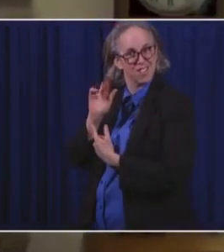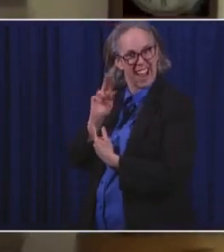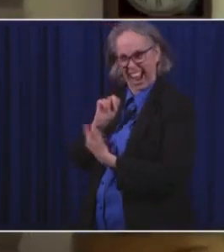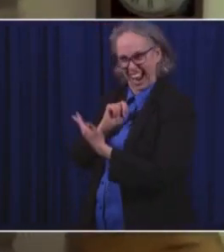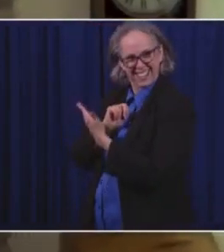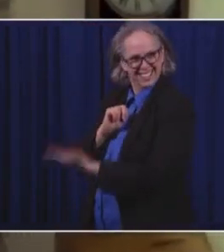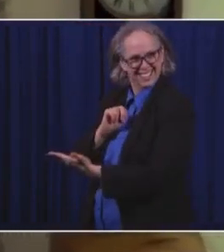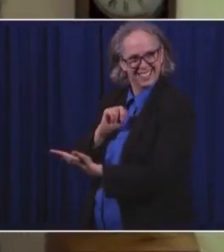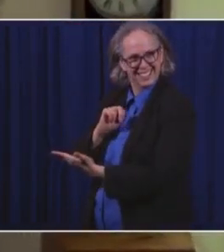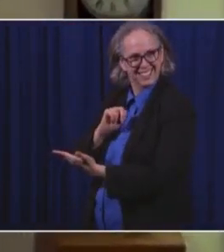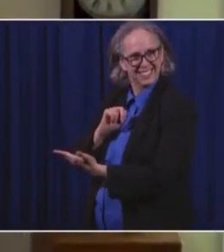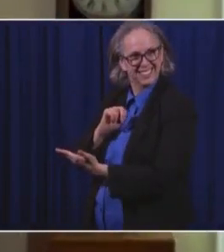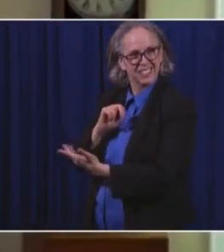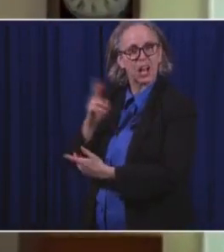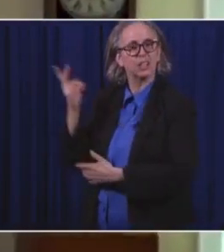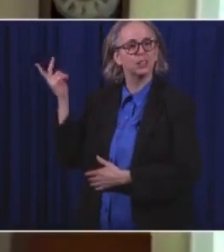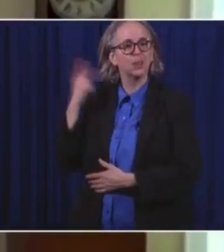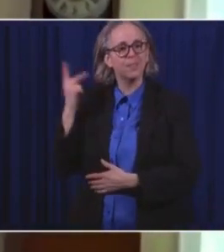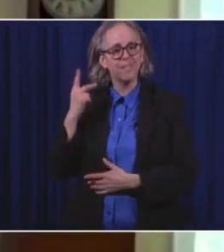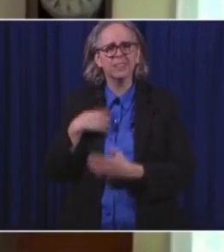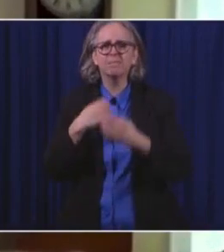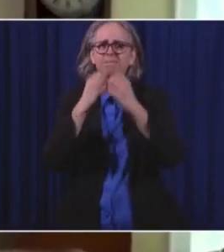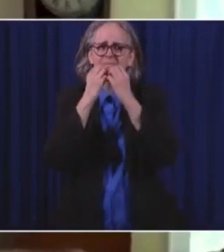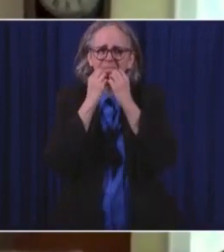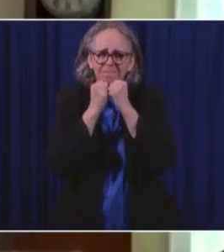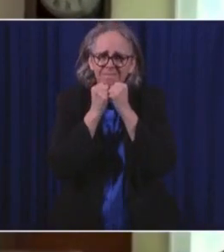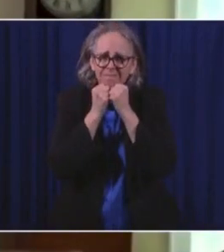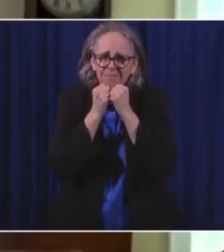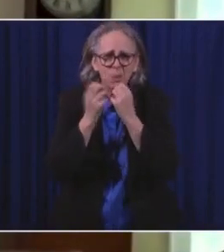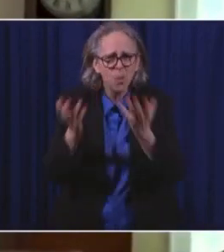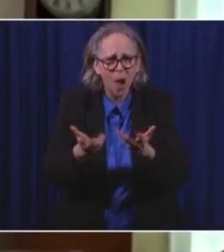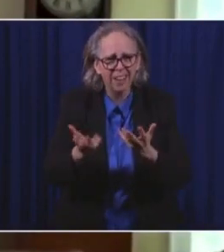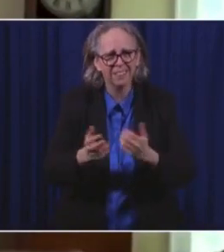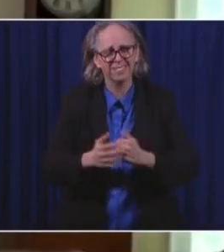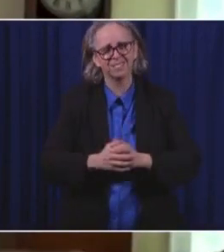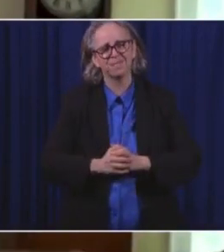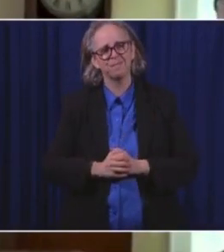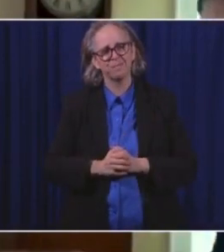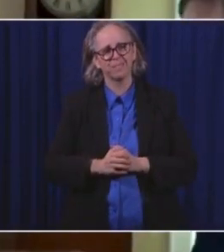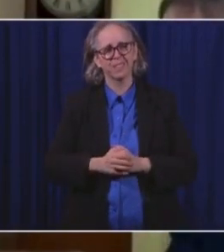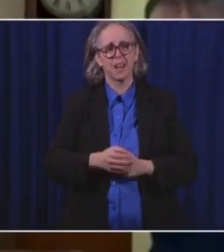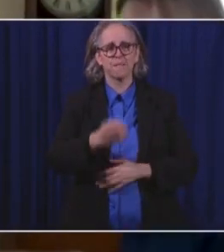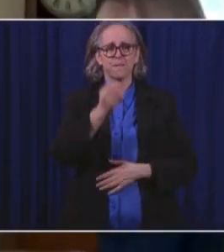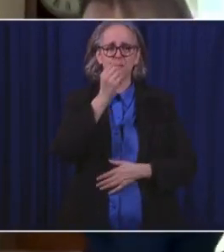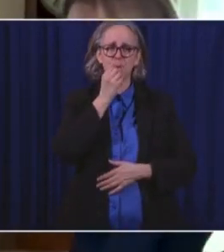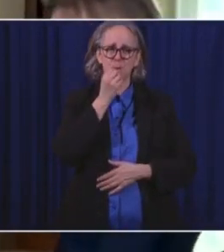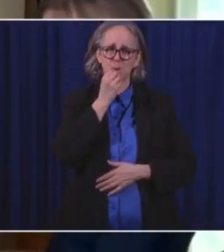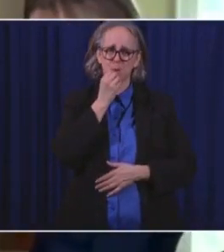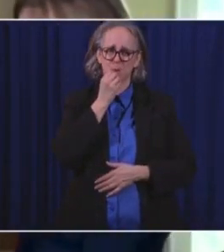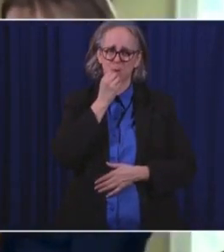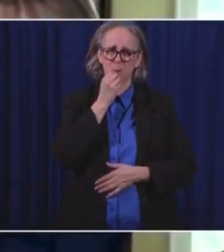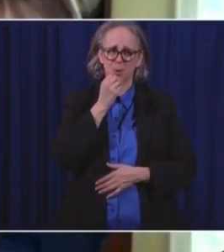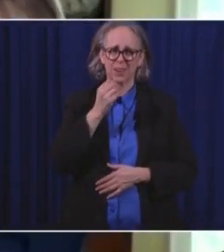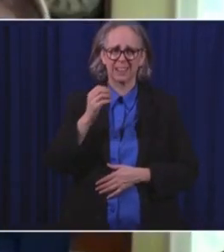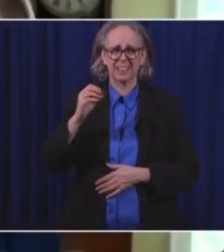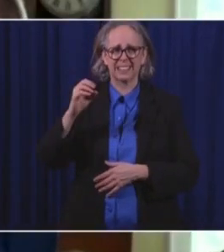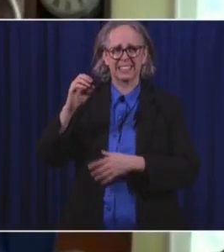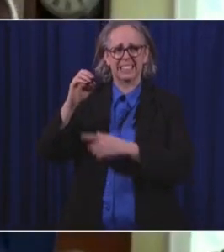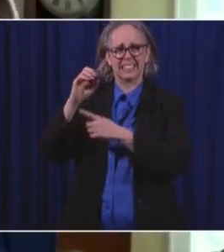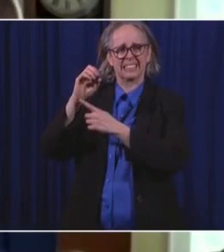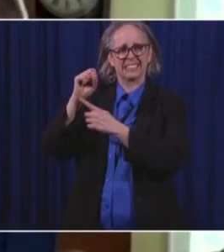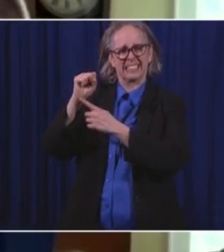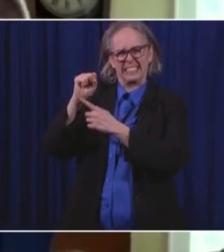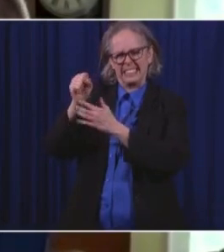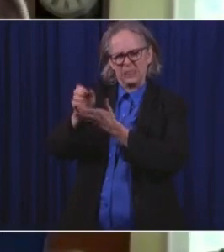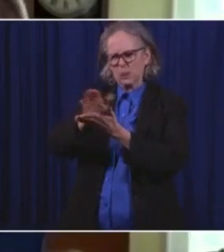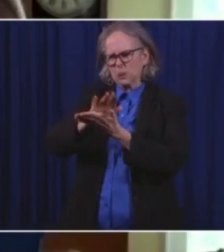both care about a lot is the problem of food scarcity. I first learned about this problem with my friend